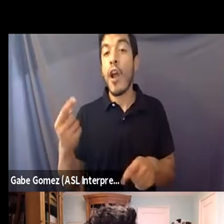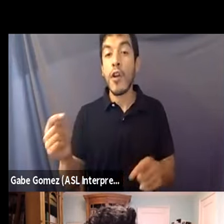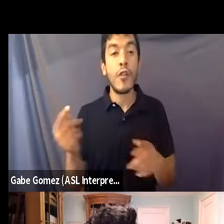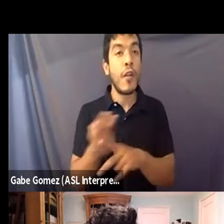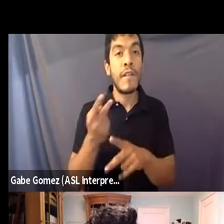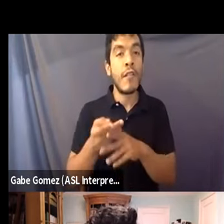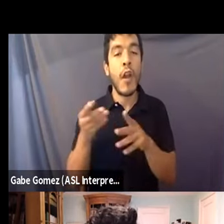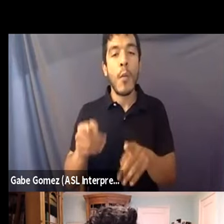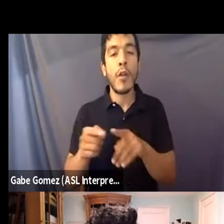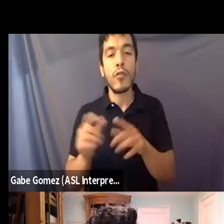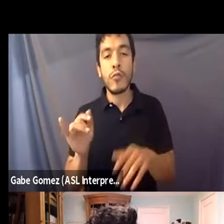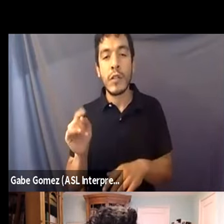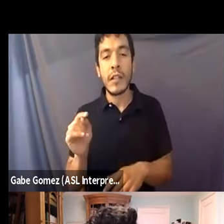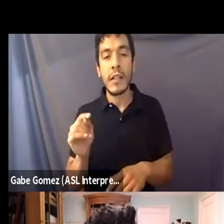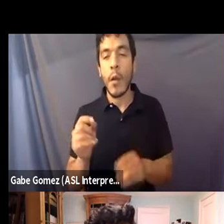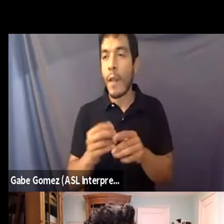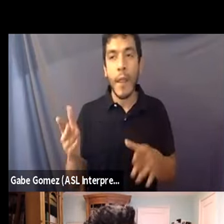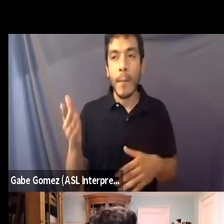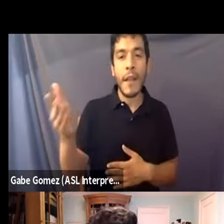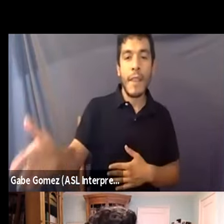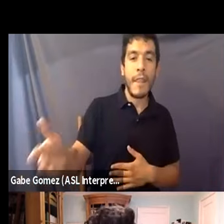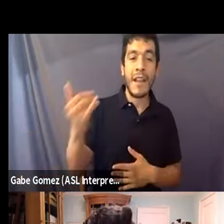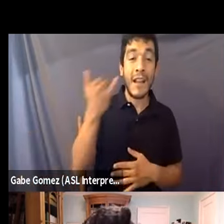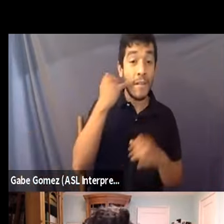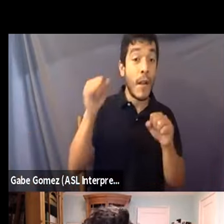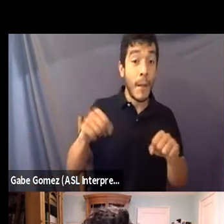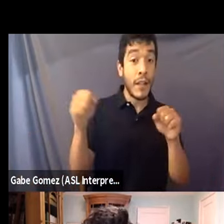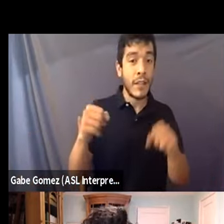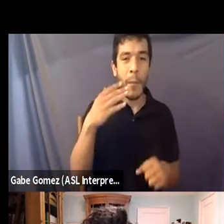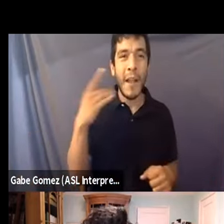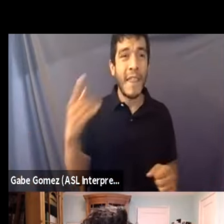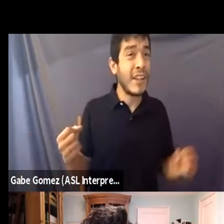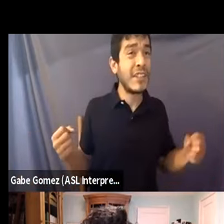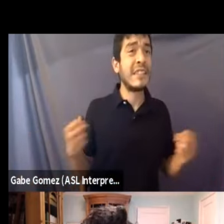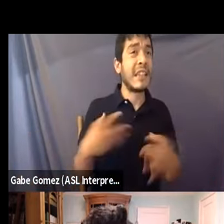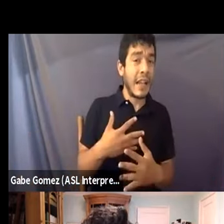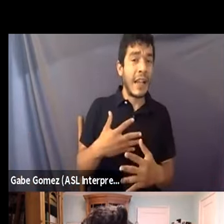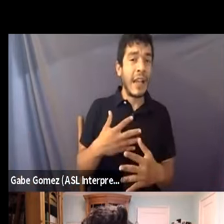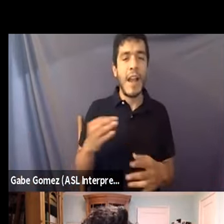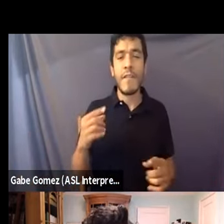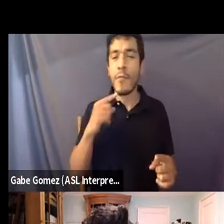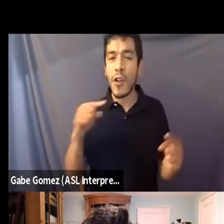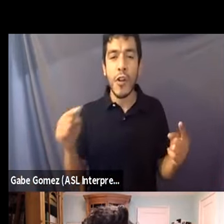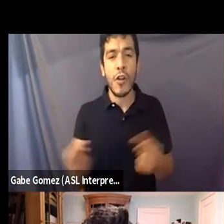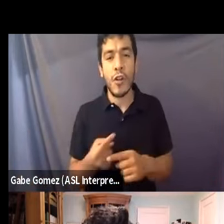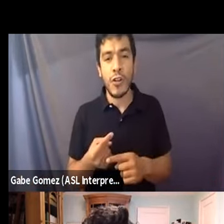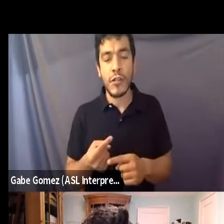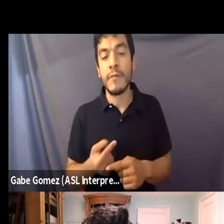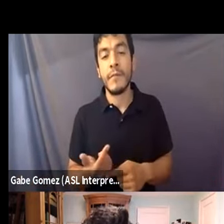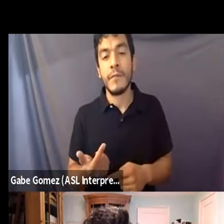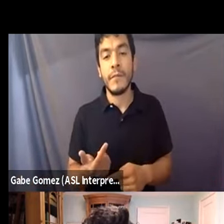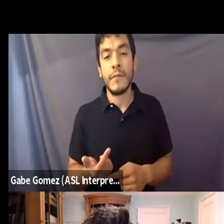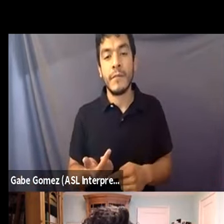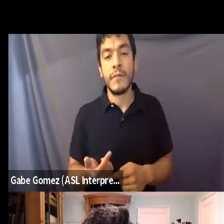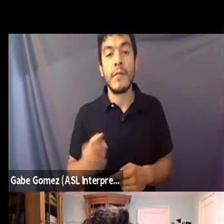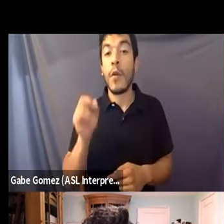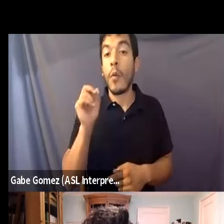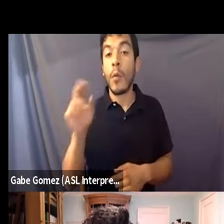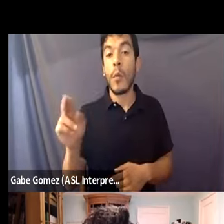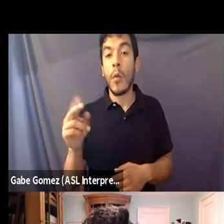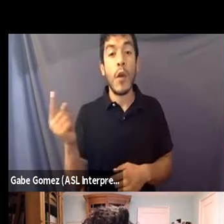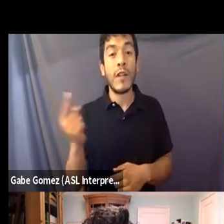to do it, you know, remotely, if possible, because of the fear of being harassed, you know, at the very least, or something